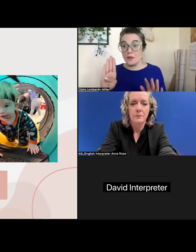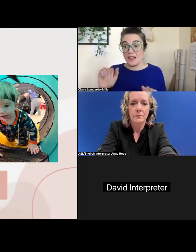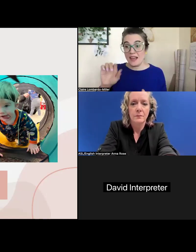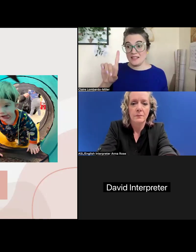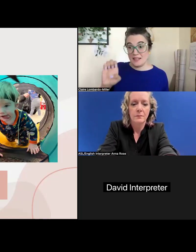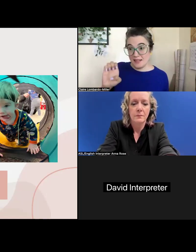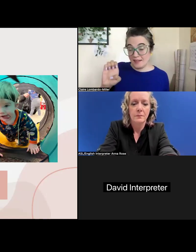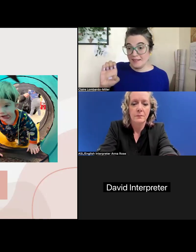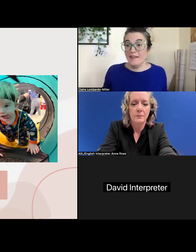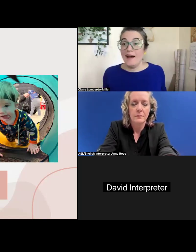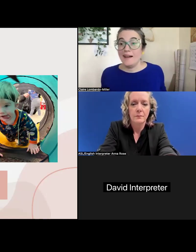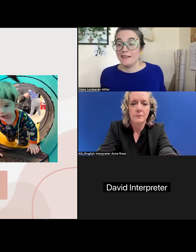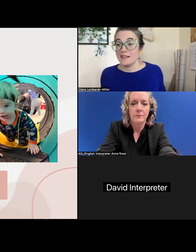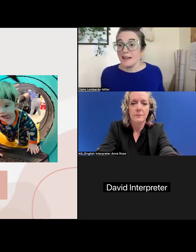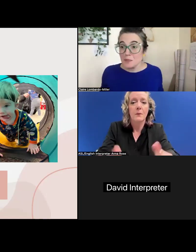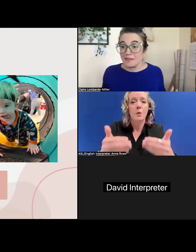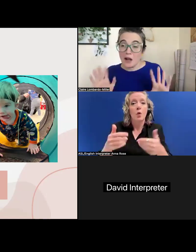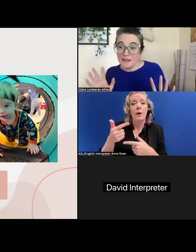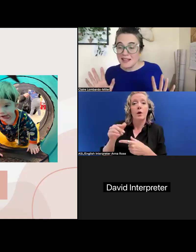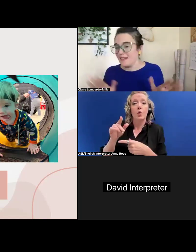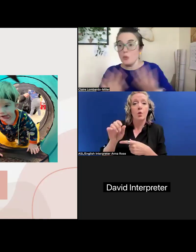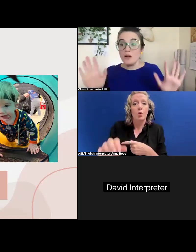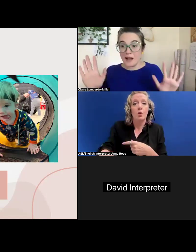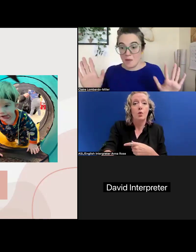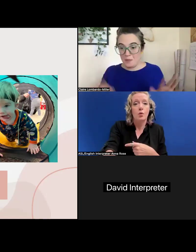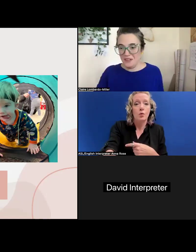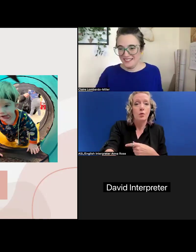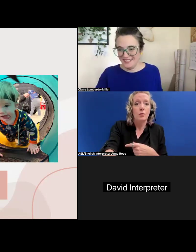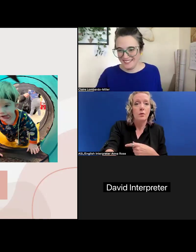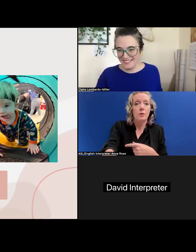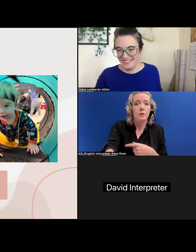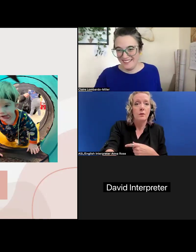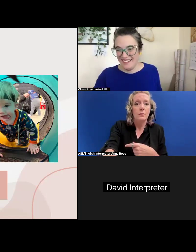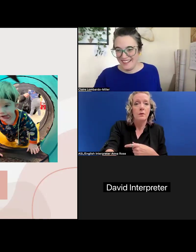Google BADE assessment, Gallaudet. It will come up.